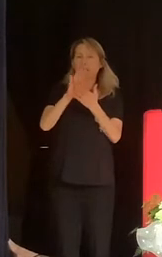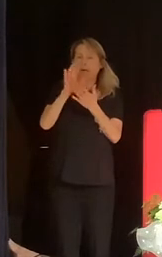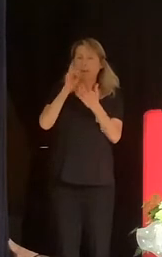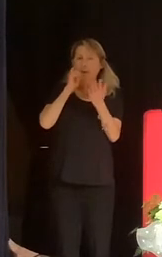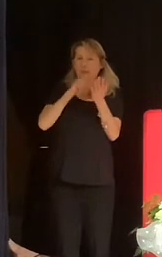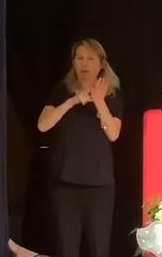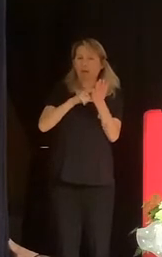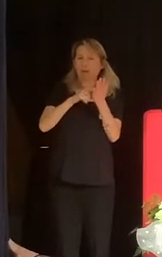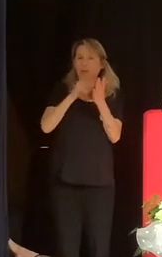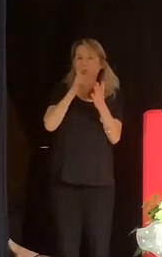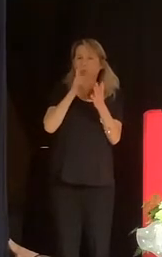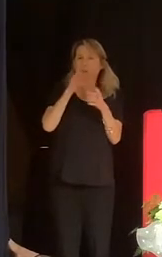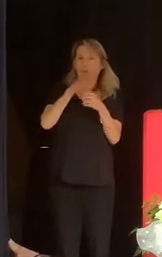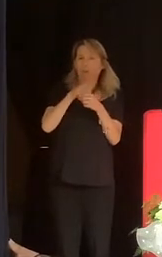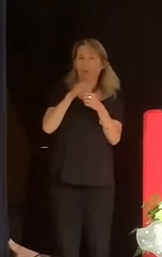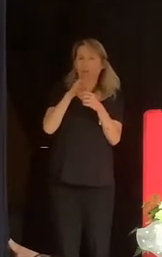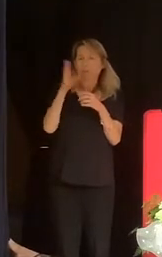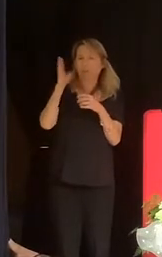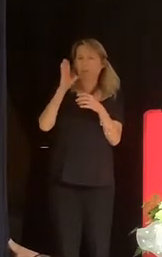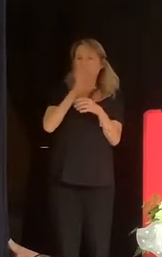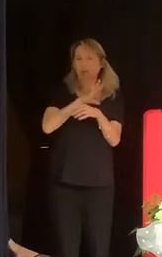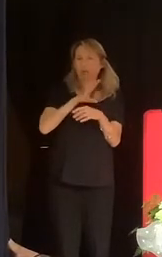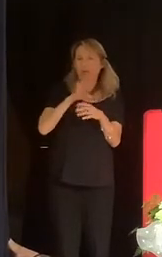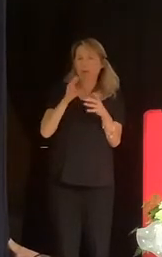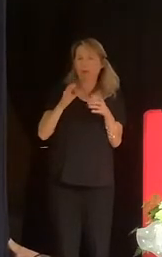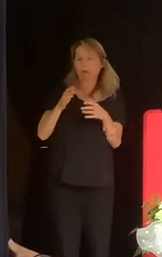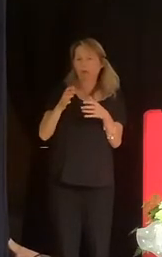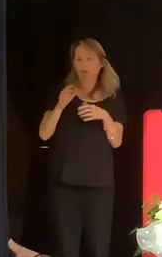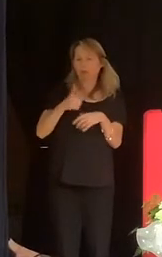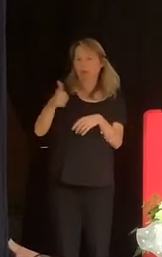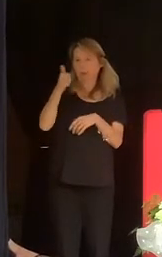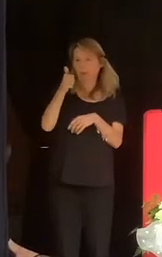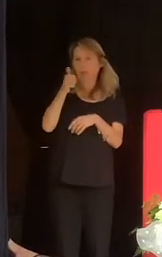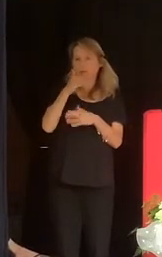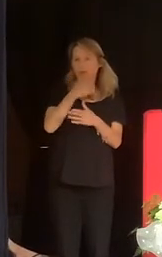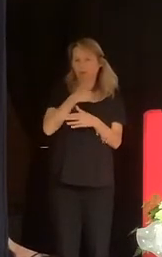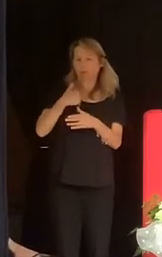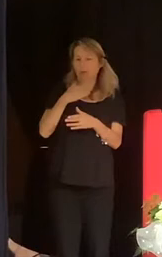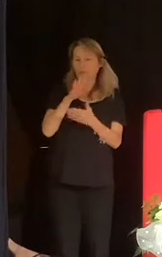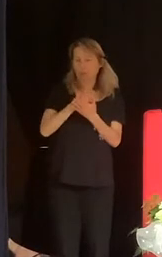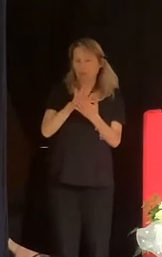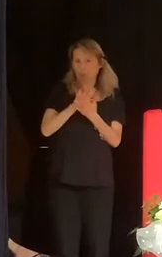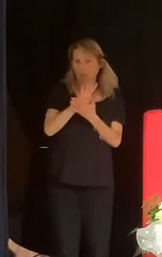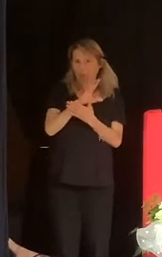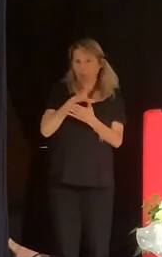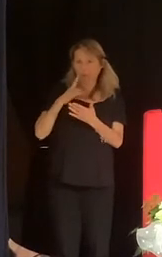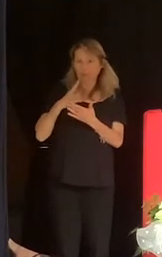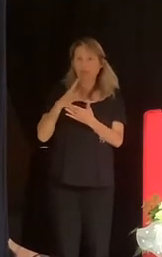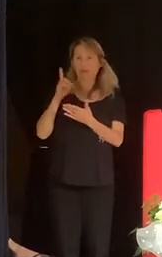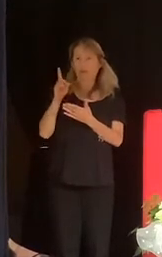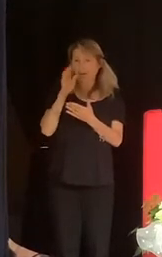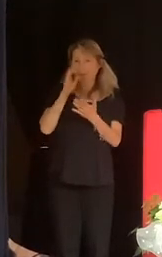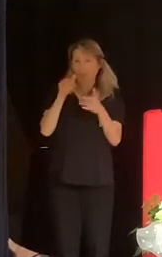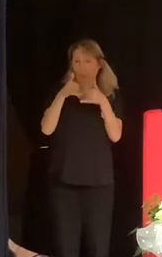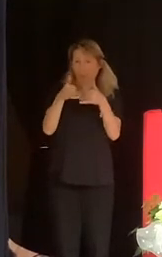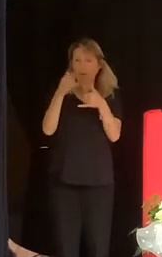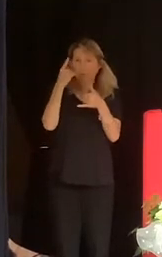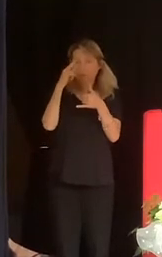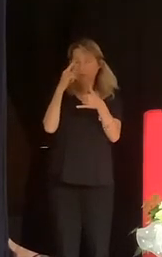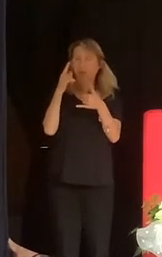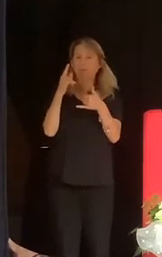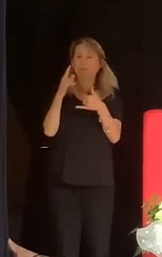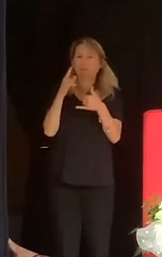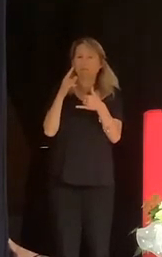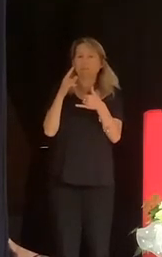L. Phillips, former chair of the Metropolitan Toronto School Board. This award was established to acknowledge the achievement